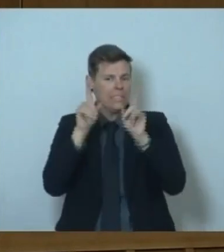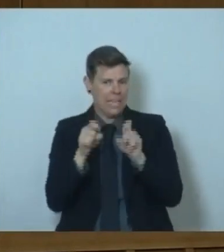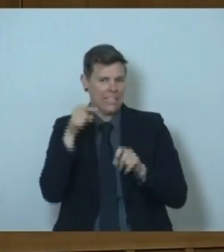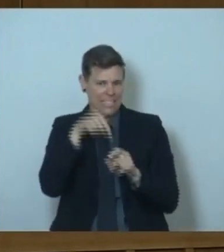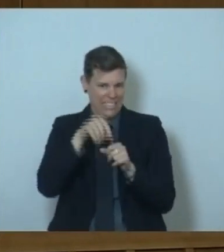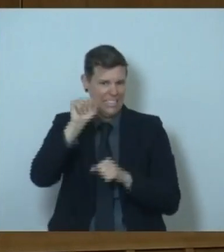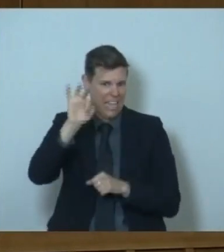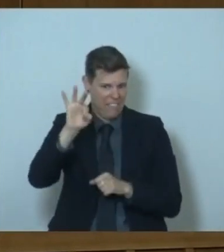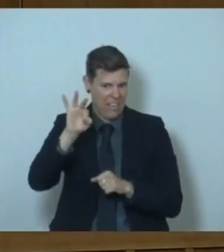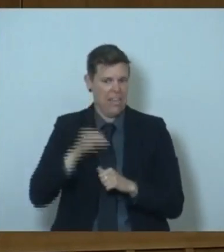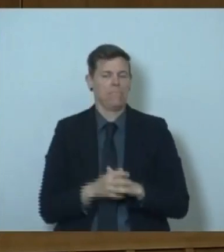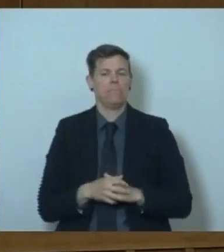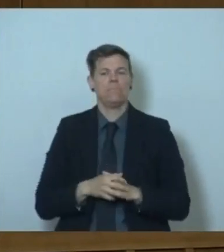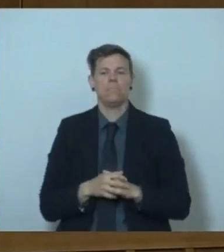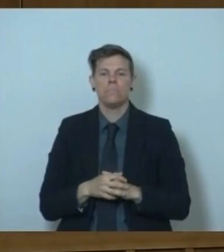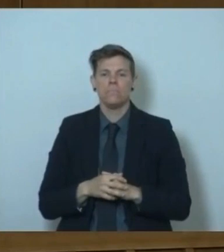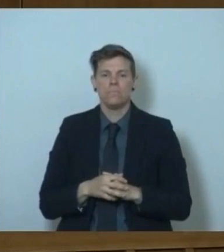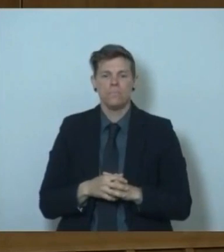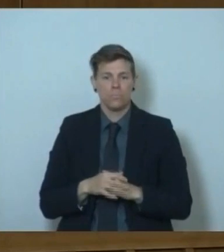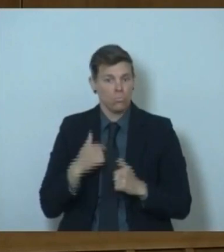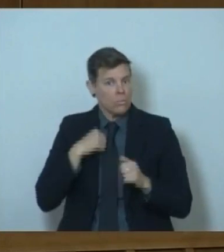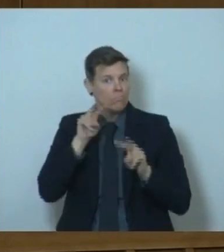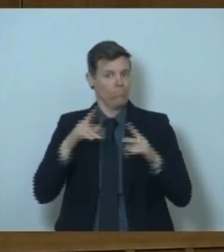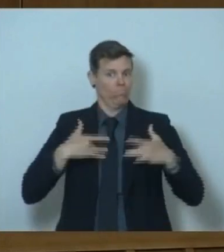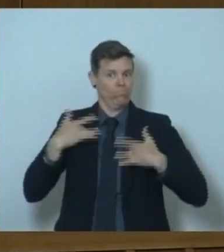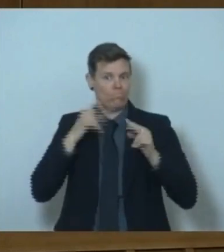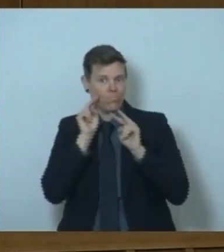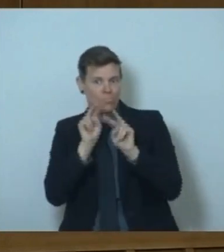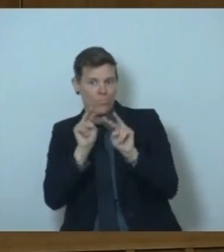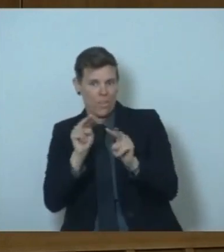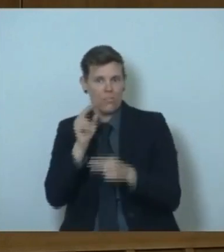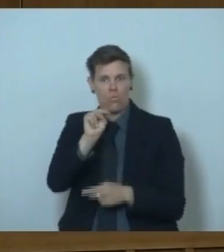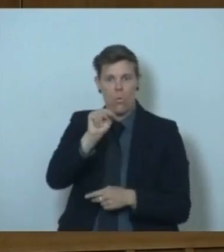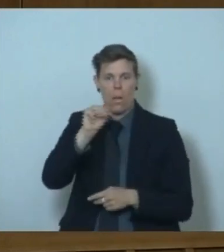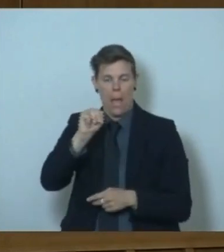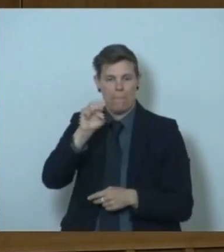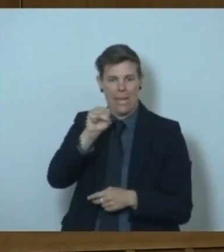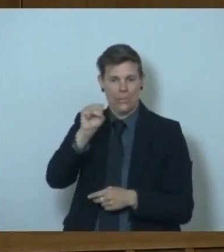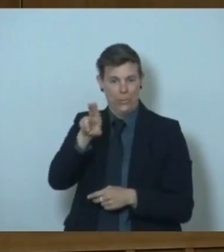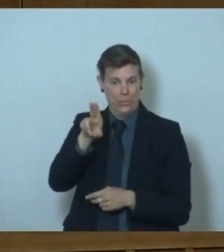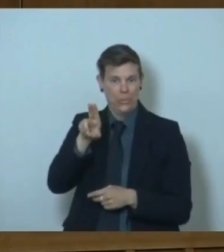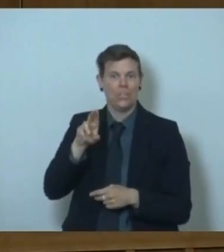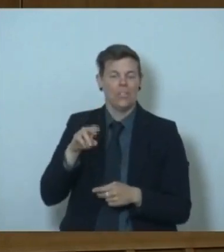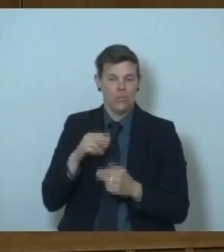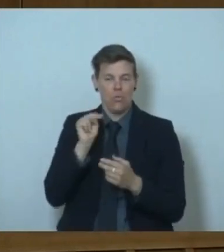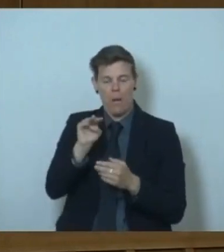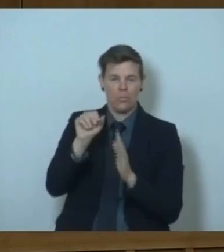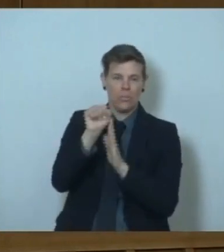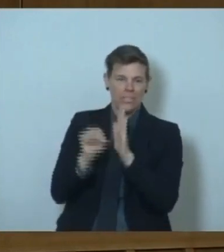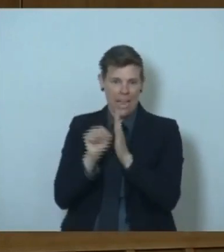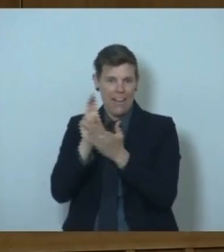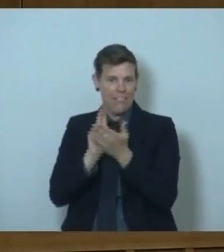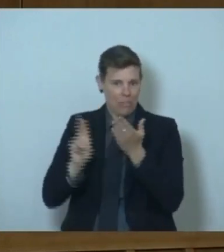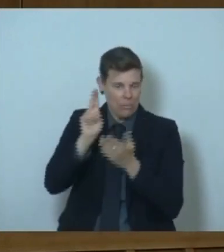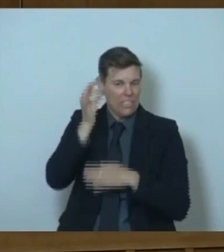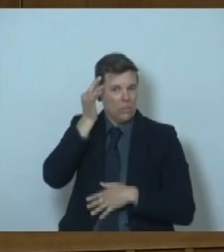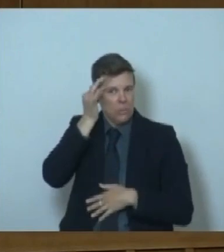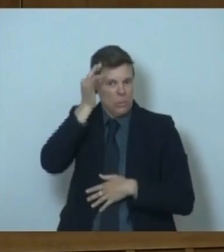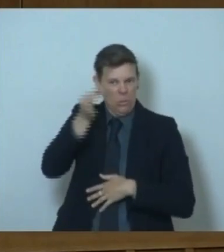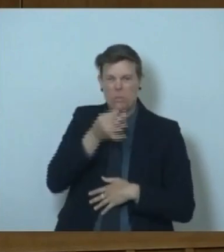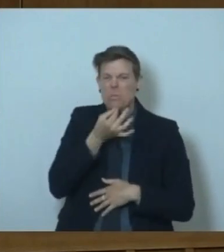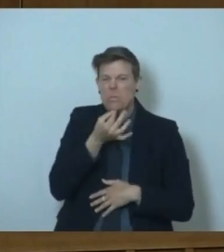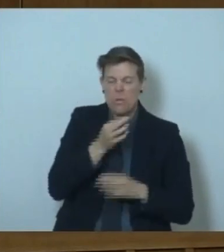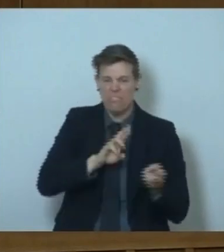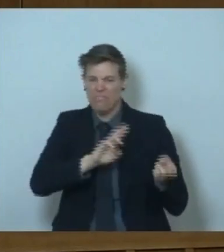welcoming New Mexico State University, who is getting closer in standing up their own COVID testing. And with the increased capacity that we have in